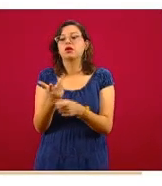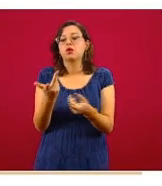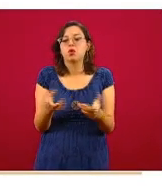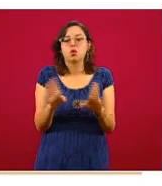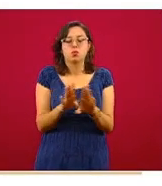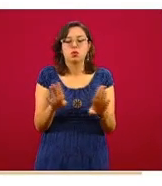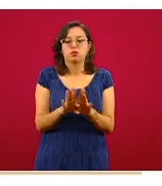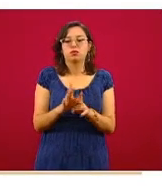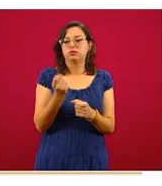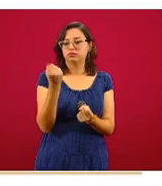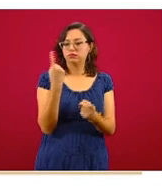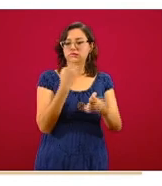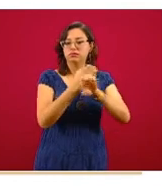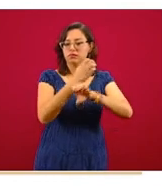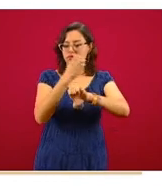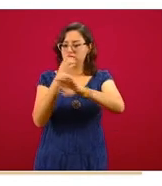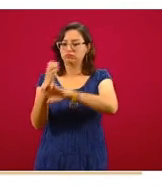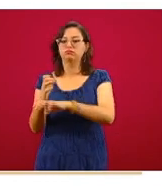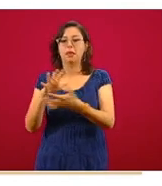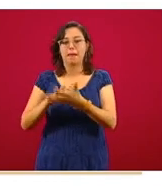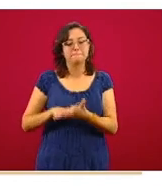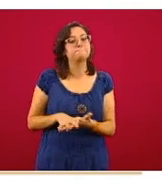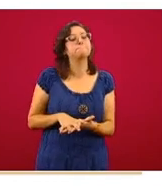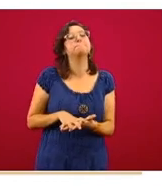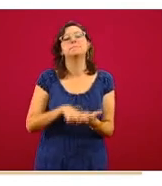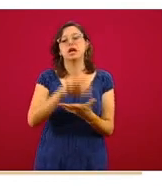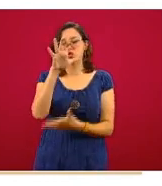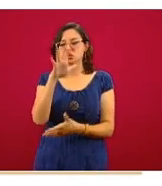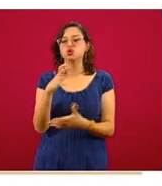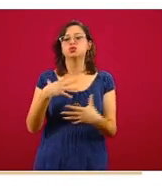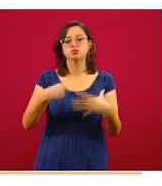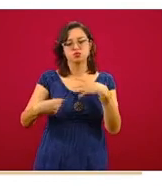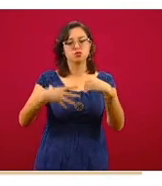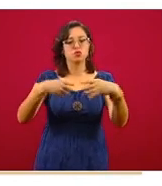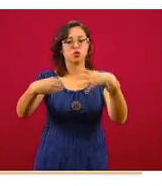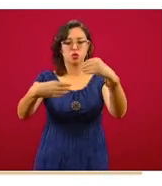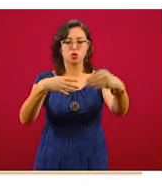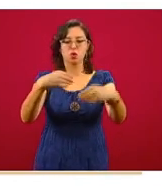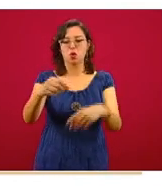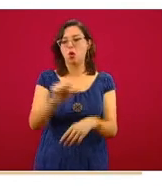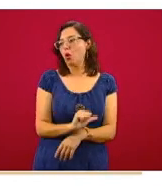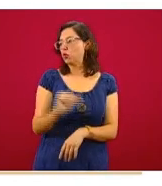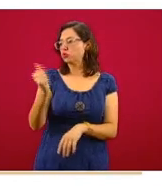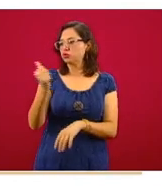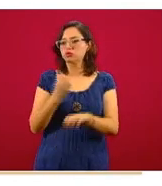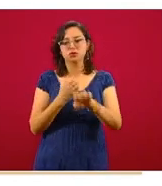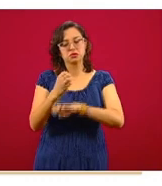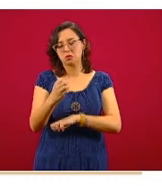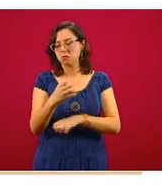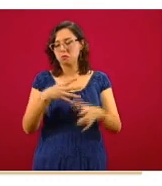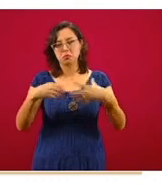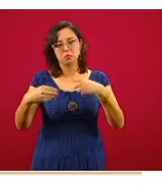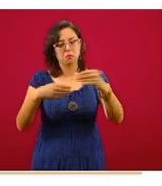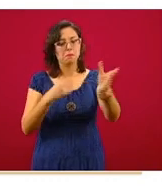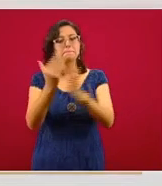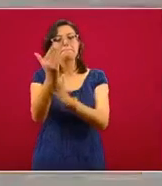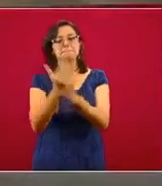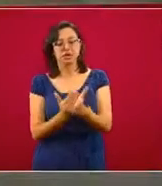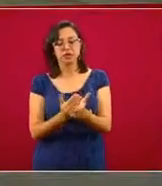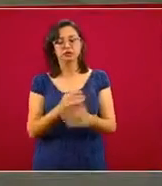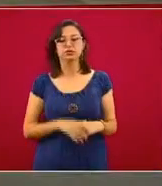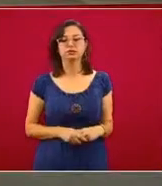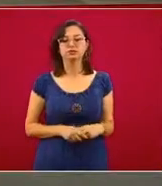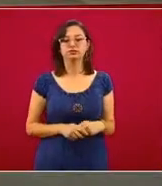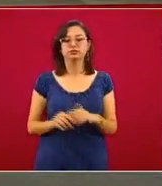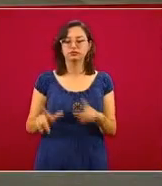identify which states have the highest rate and which state has the lowest rate, and